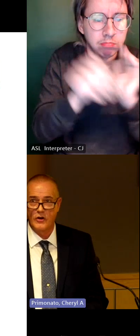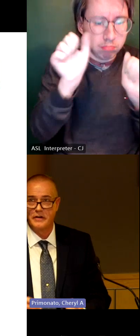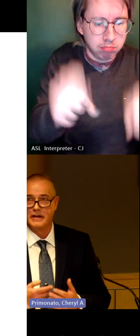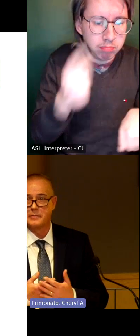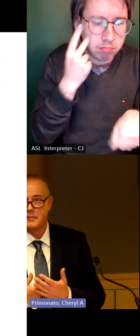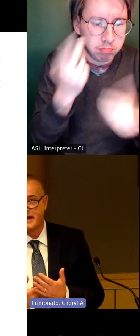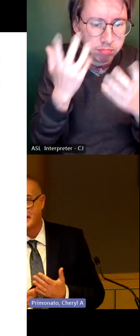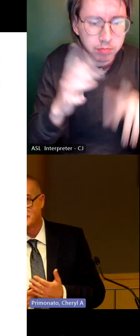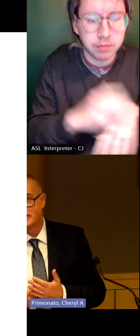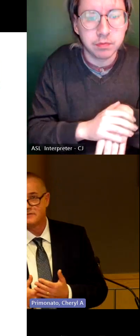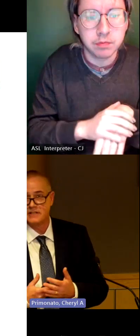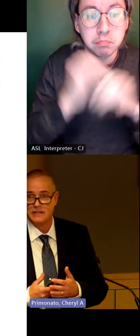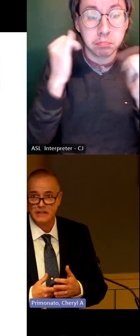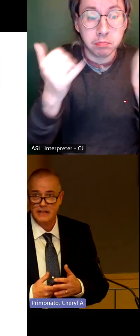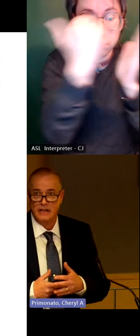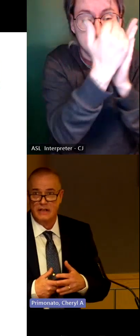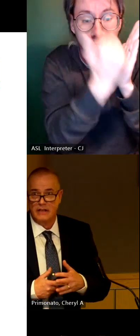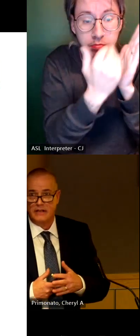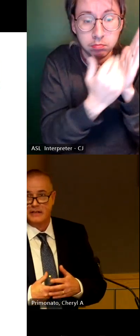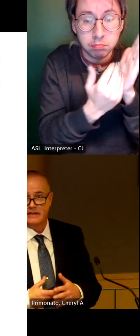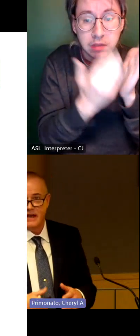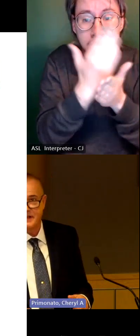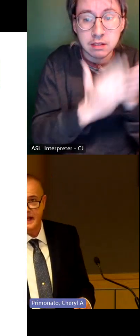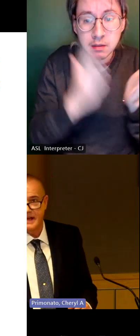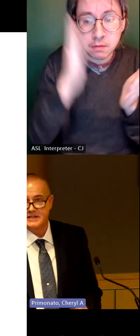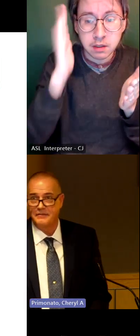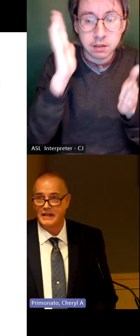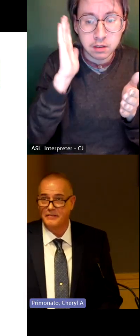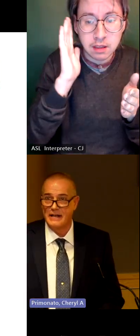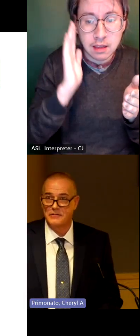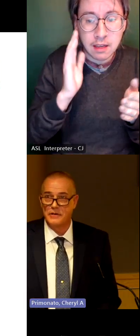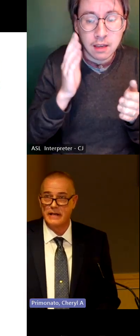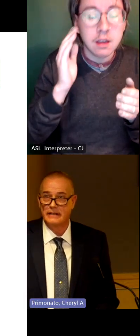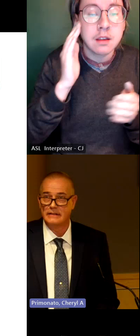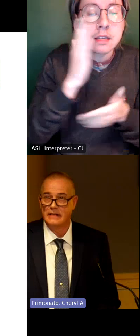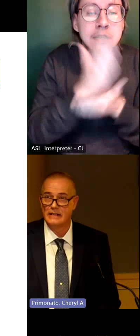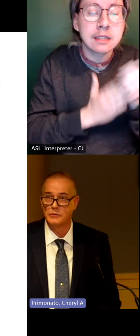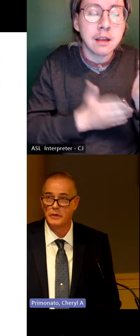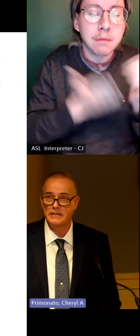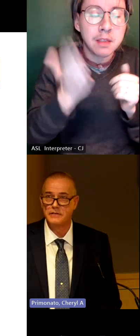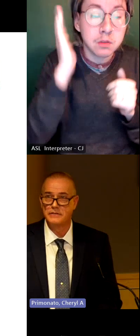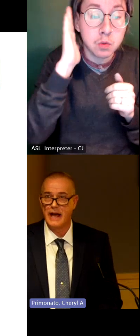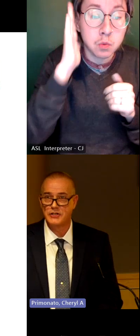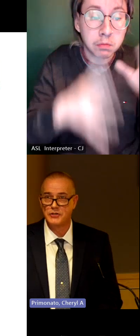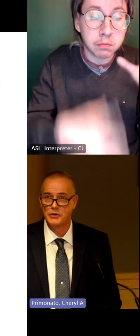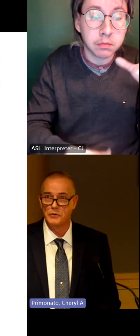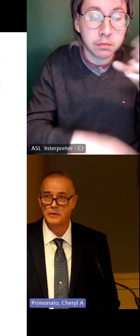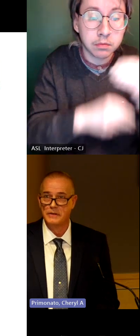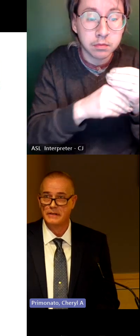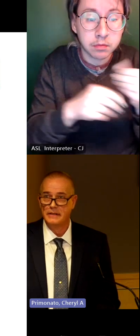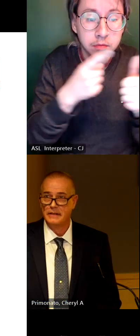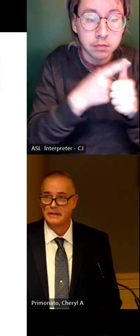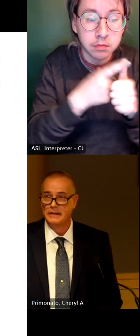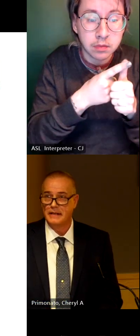Some of the current and upcoming initiatives. The FTA Safety Advisory,